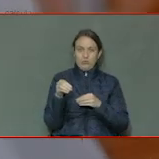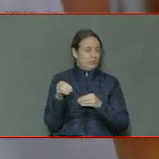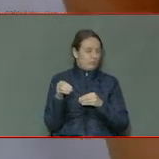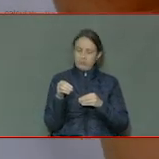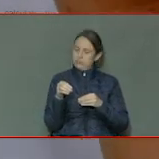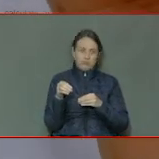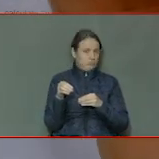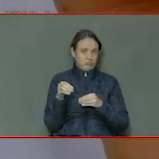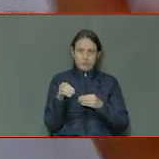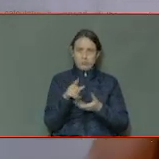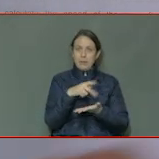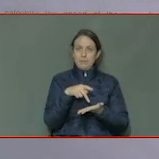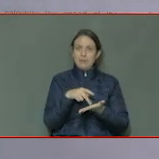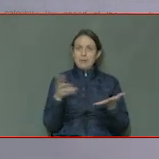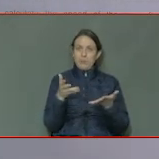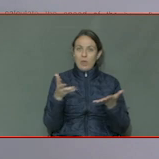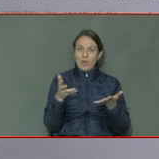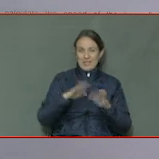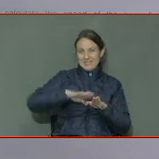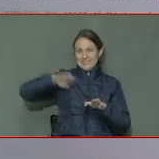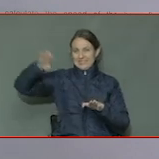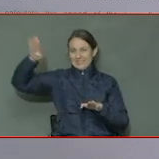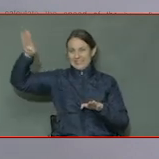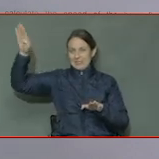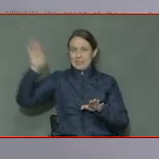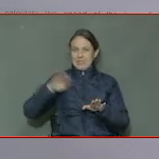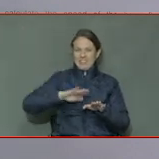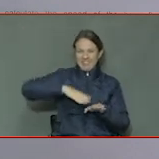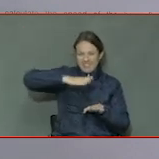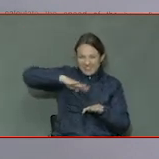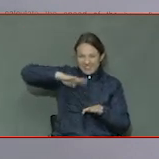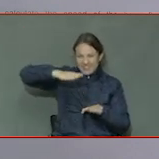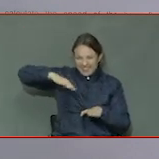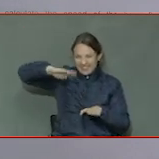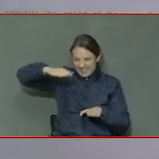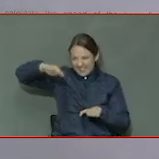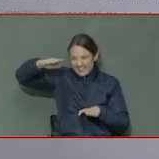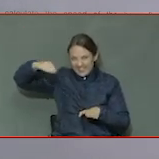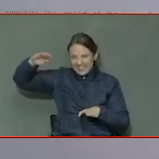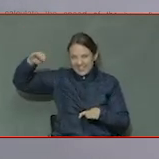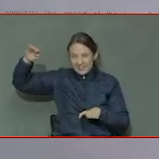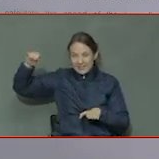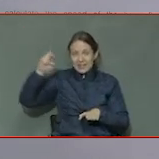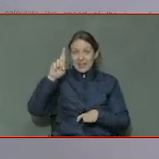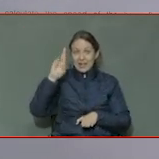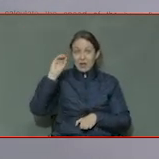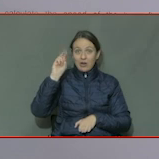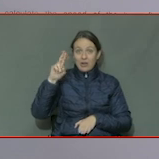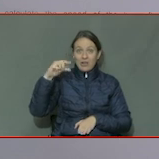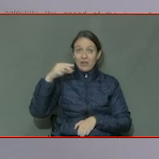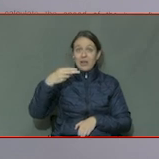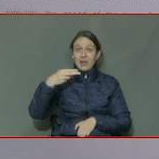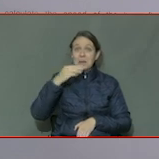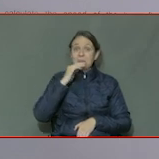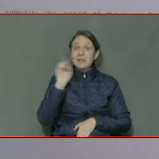position of a rough plane. Okay, now I must just see if it's rough, then there's going to